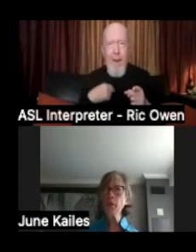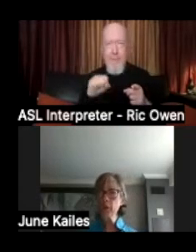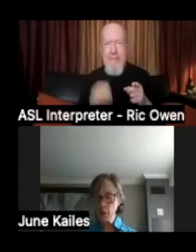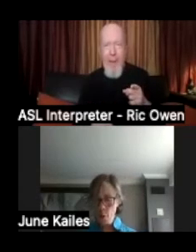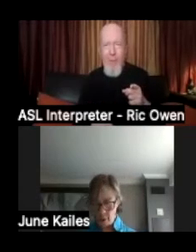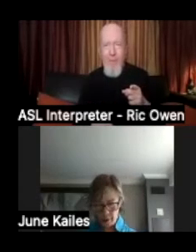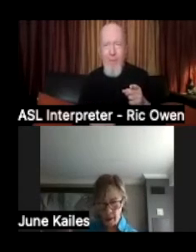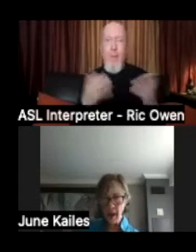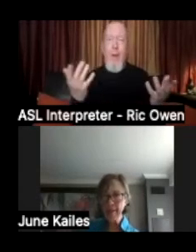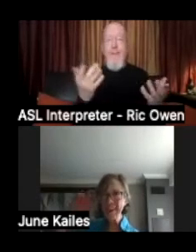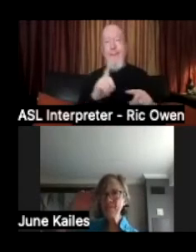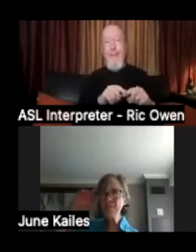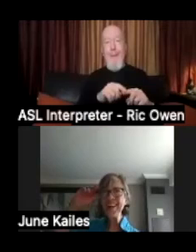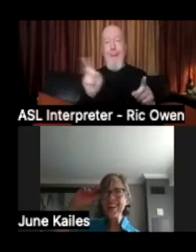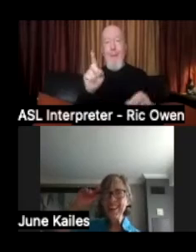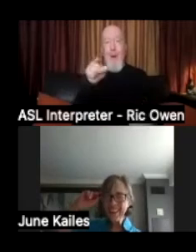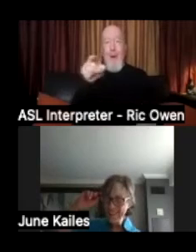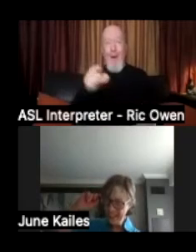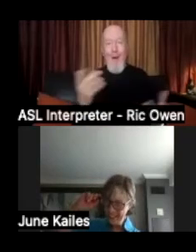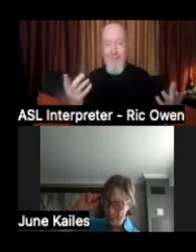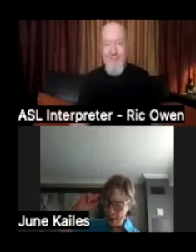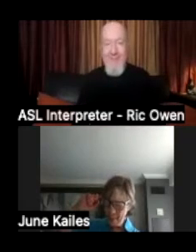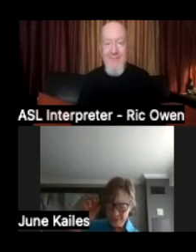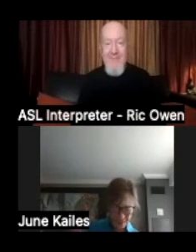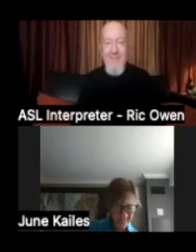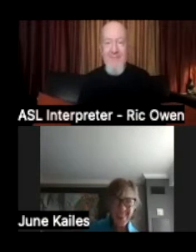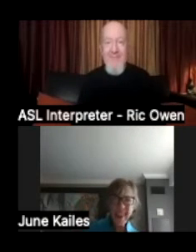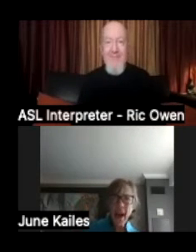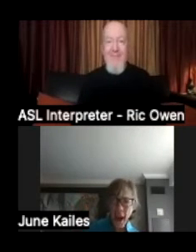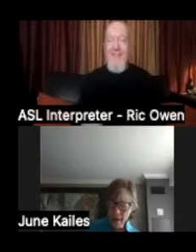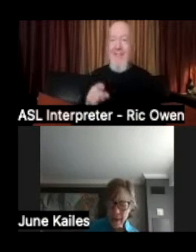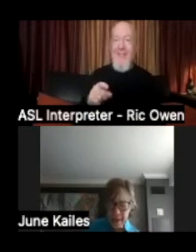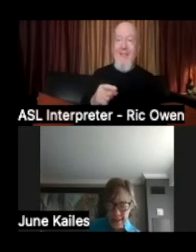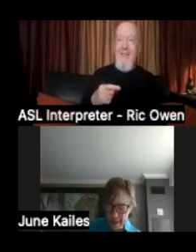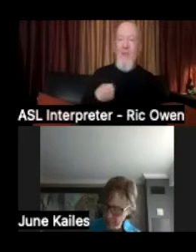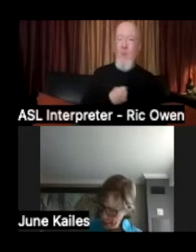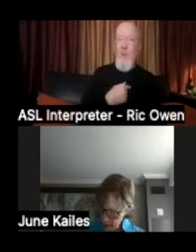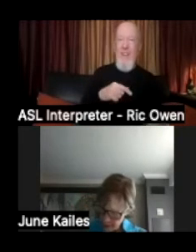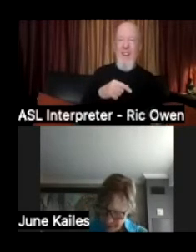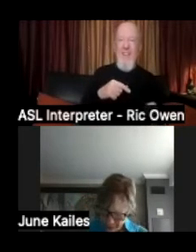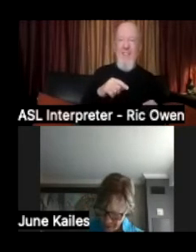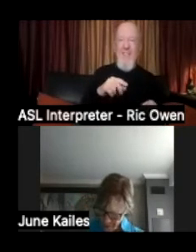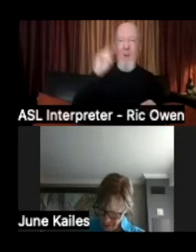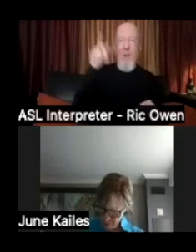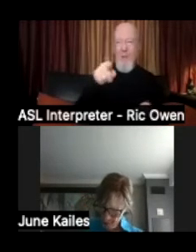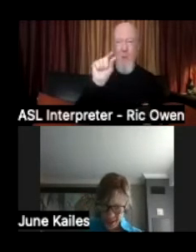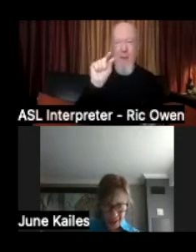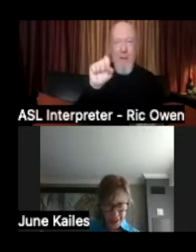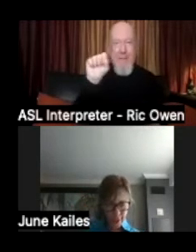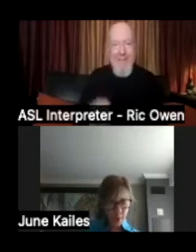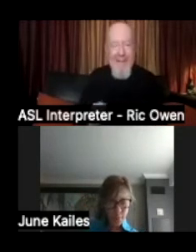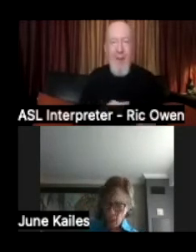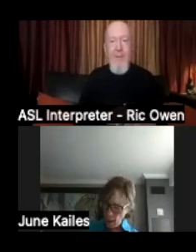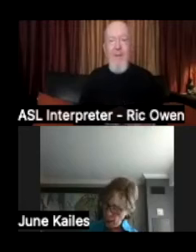Well, it depends where you all are, I guess, but yeah. Just so south of us. I am ending a vacation in a few